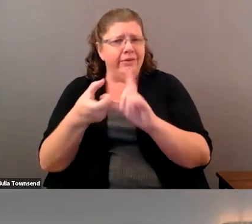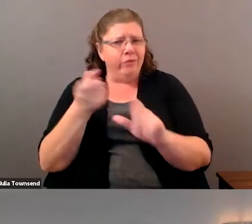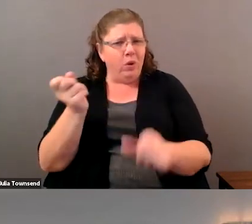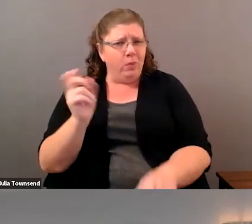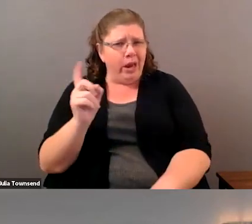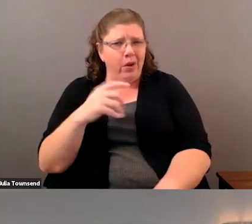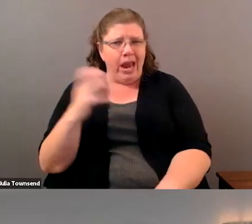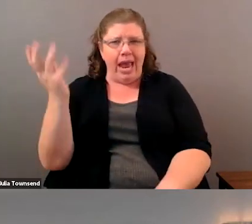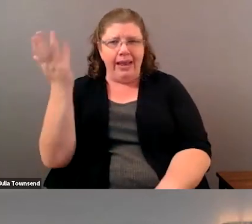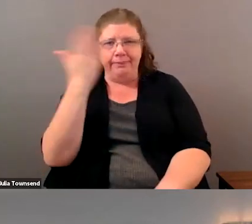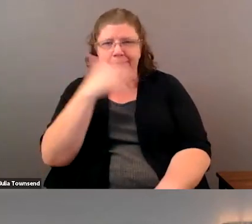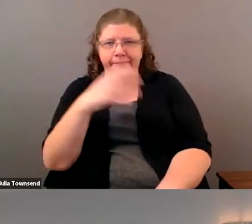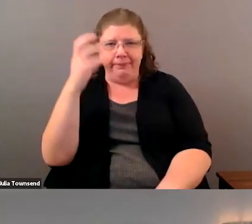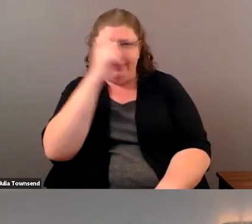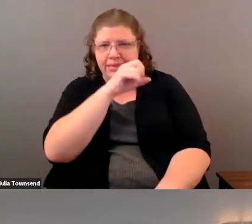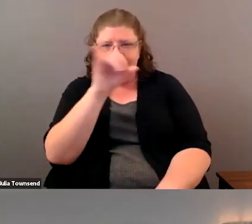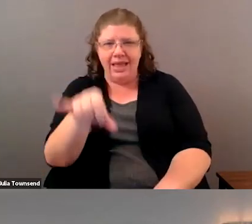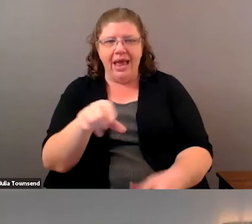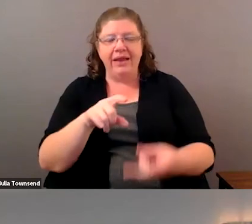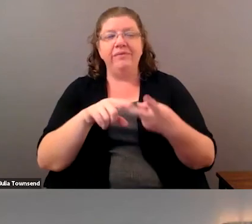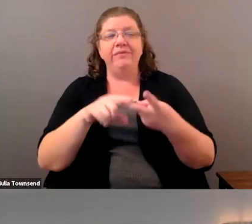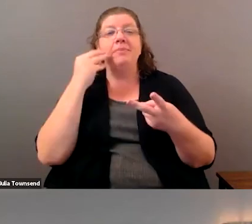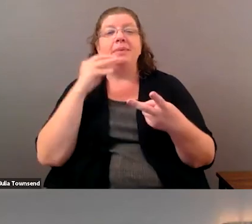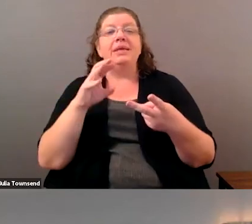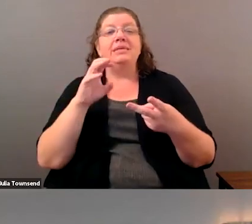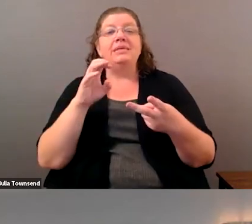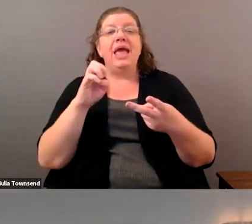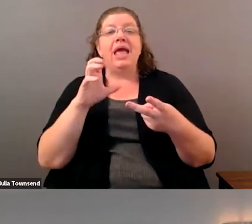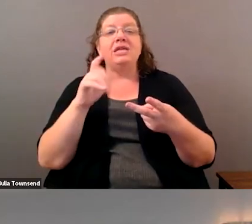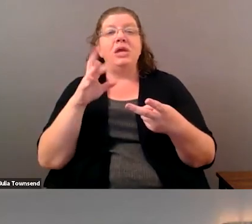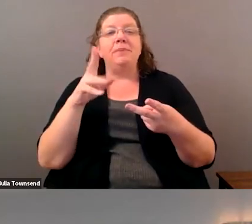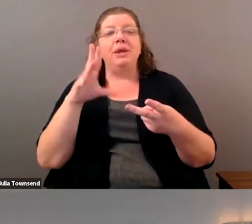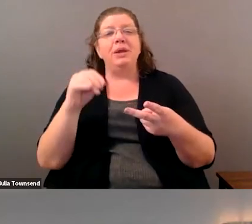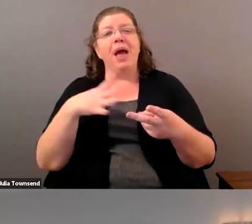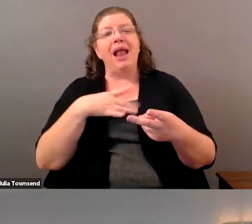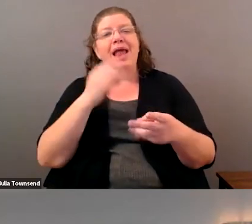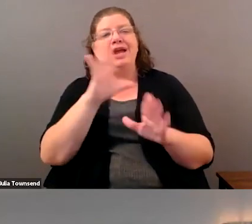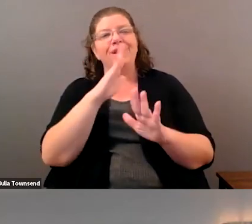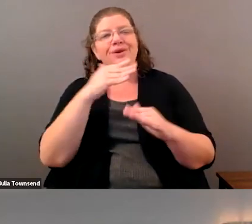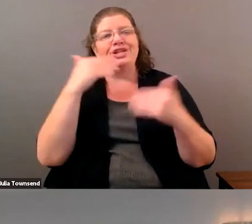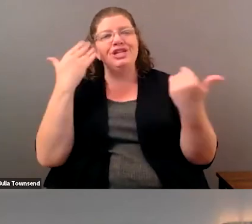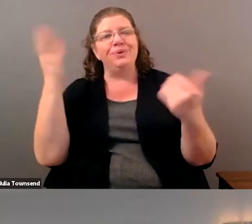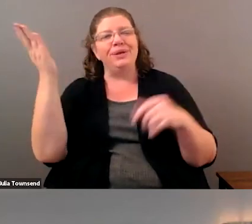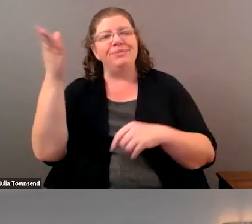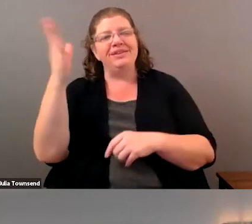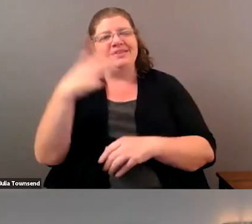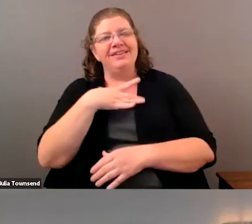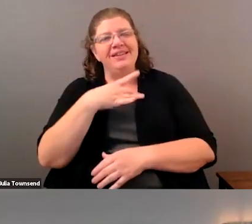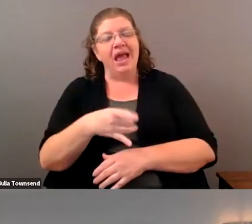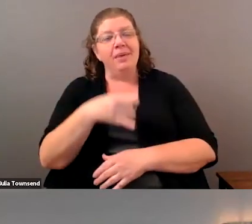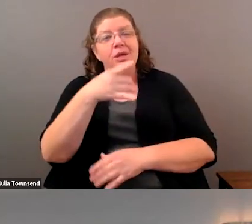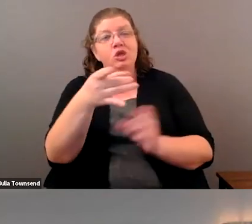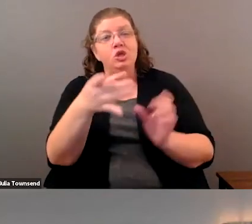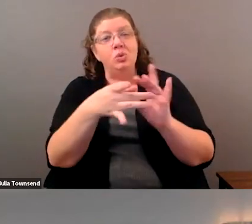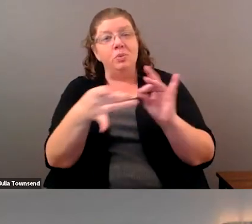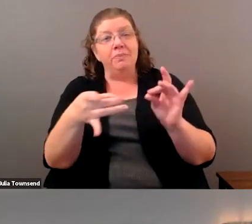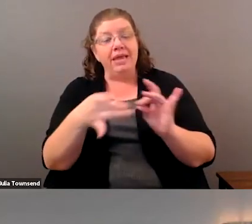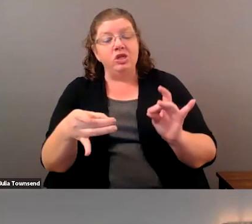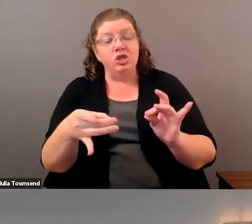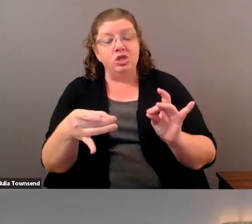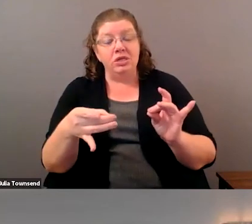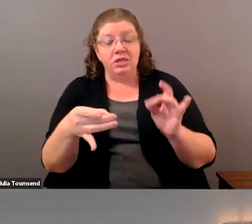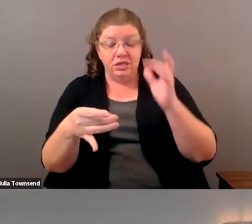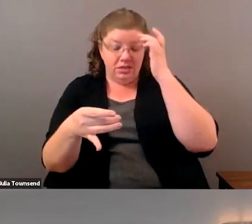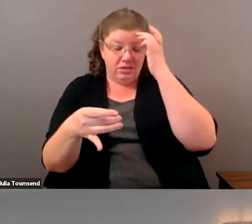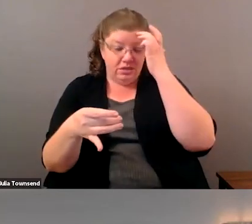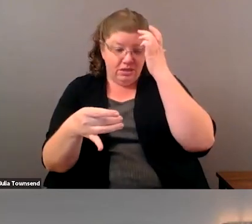And for Ms. Escobedo, I like your cheery presentation, but you mentioned that when it gets down